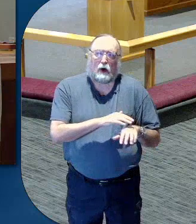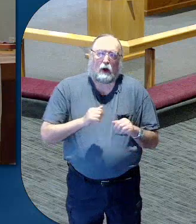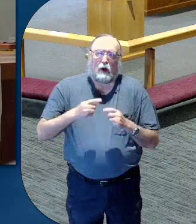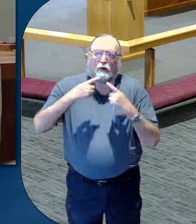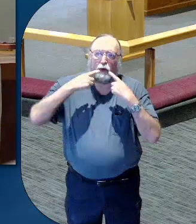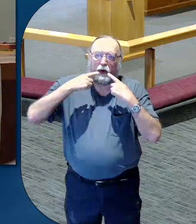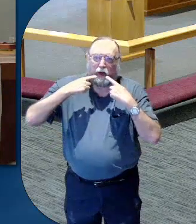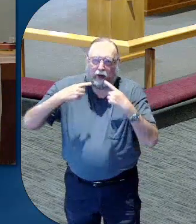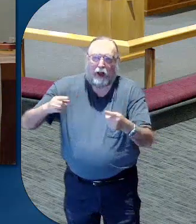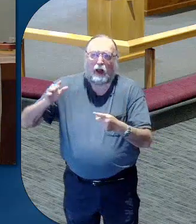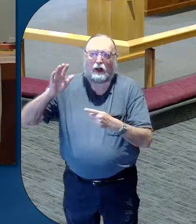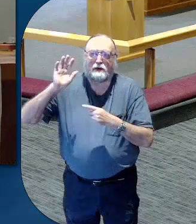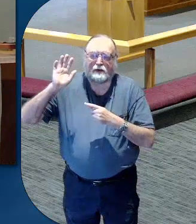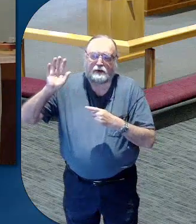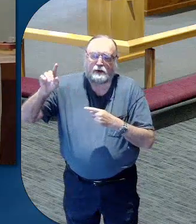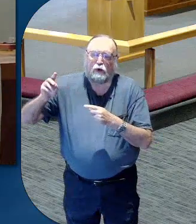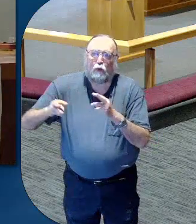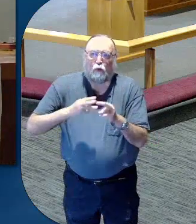excellence.